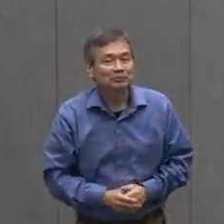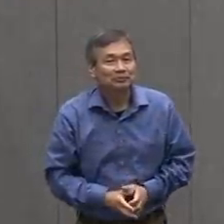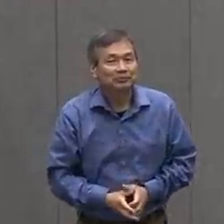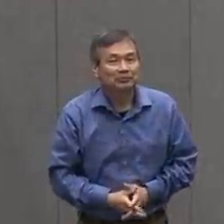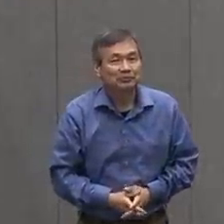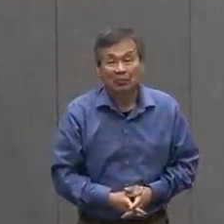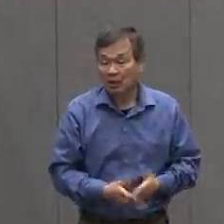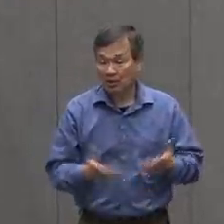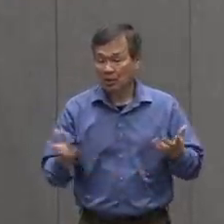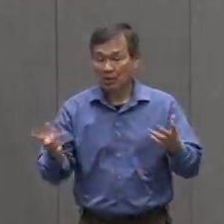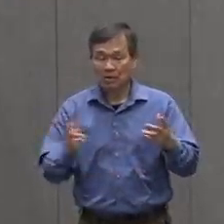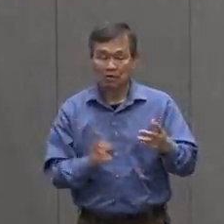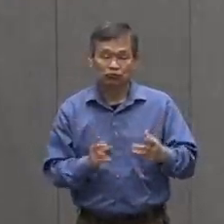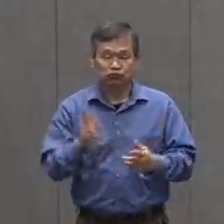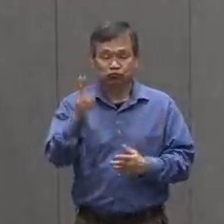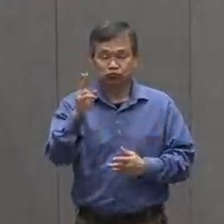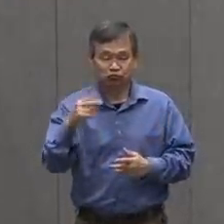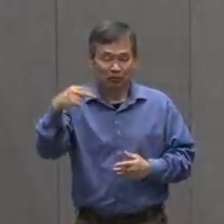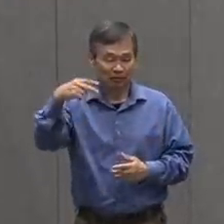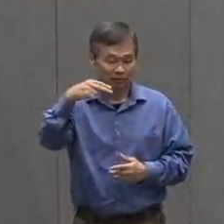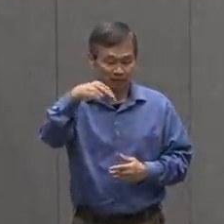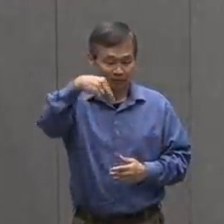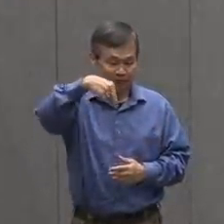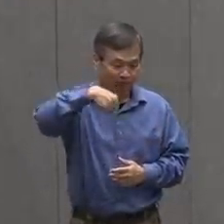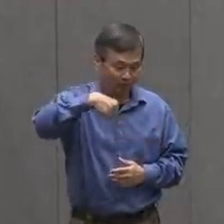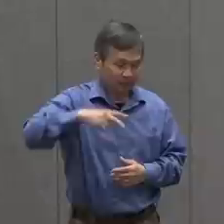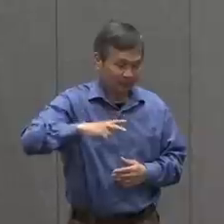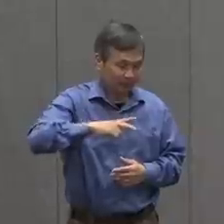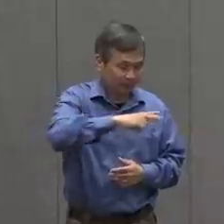And so I'm just cutting it out, friends.